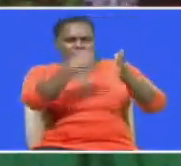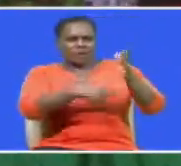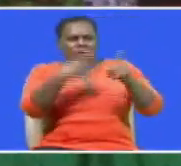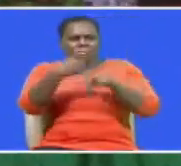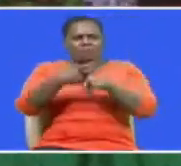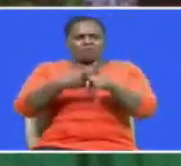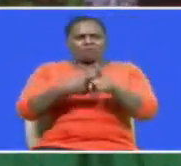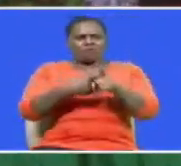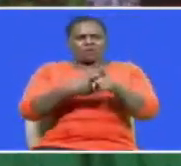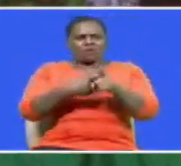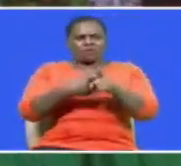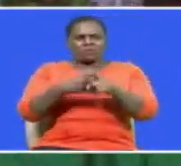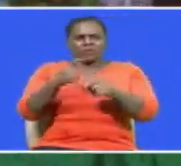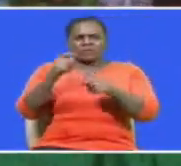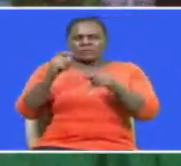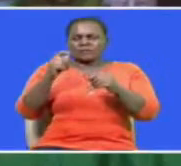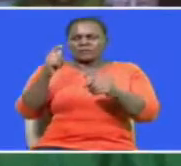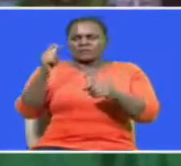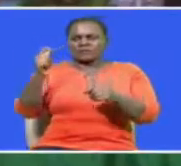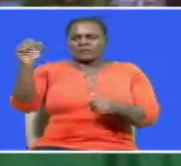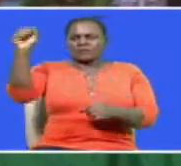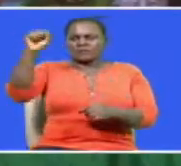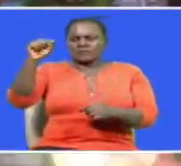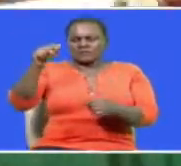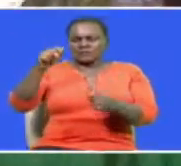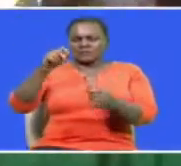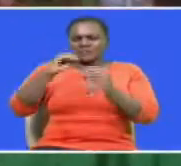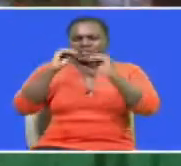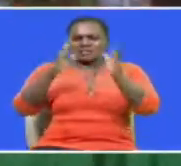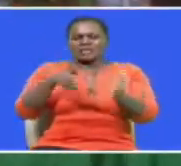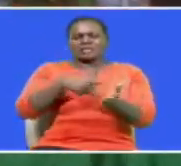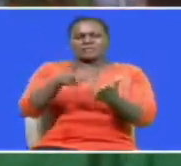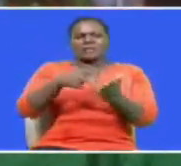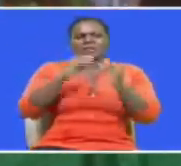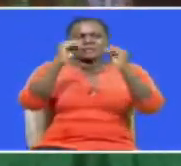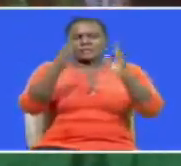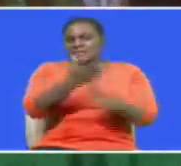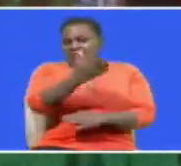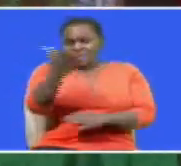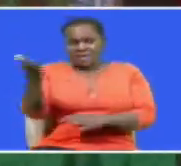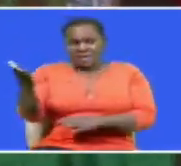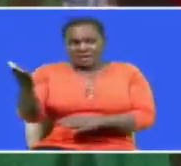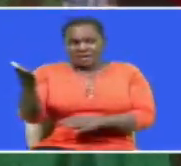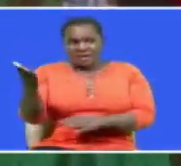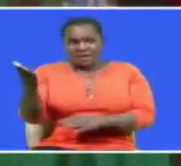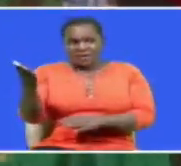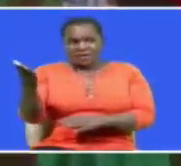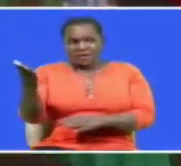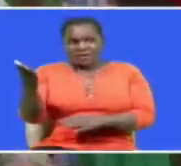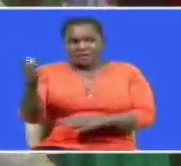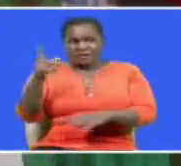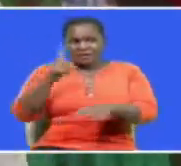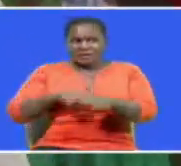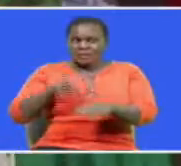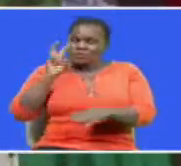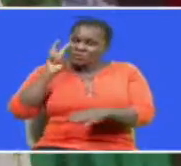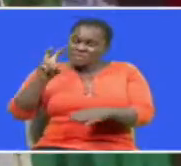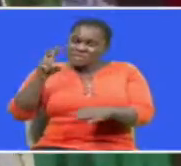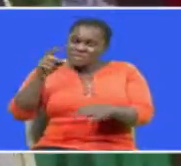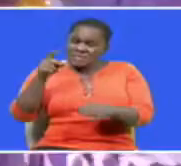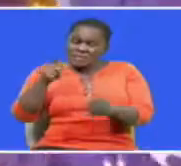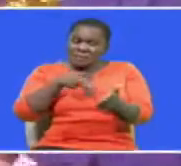from the teacher's salary. Hawa walimu mnaona hapa hivi, hata ukiona payslip